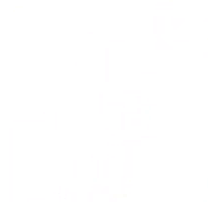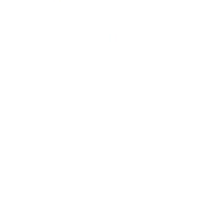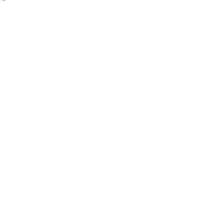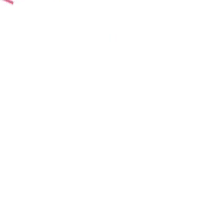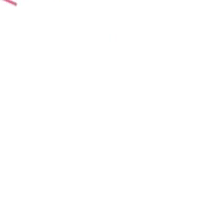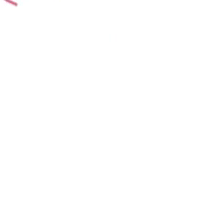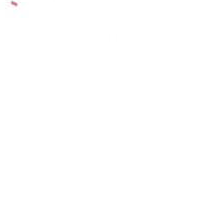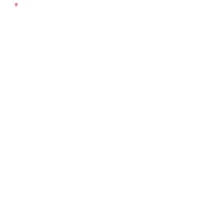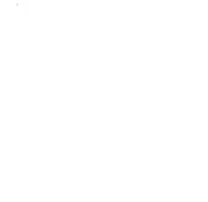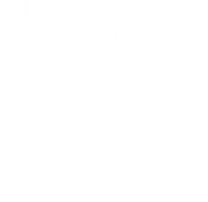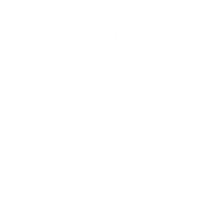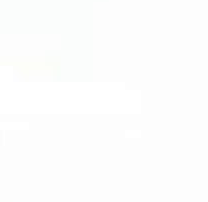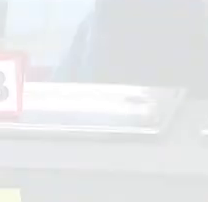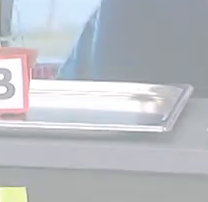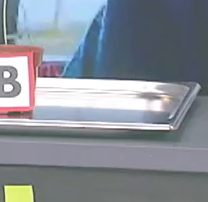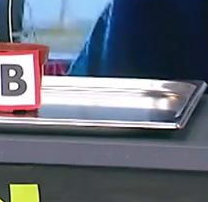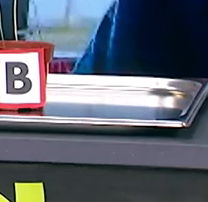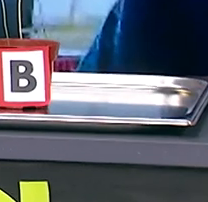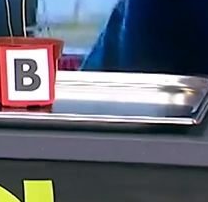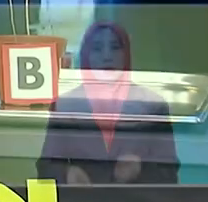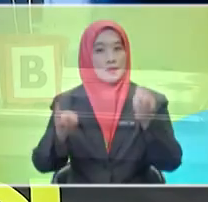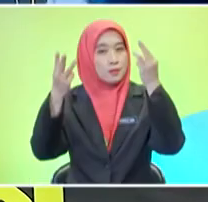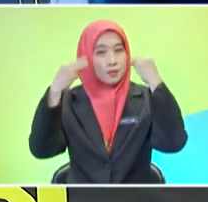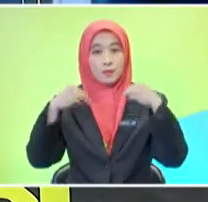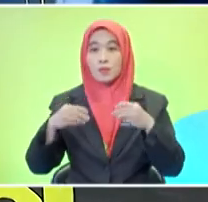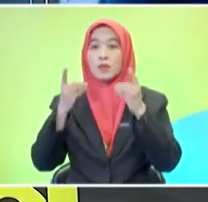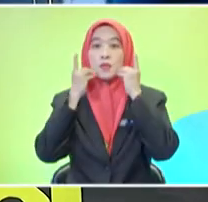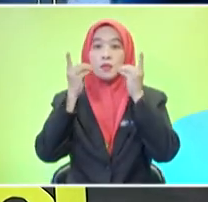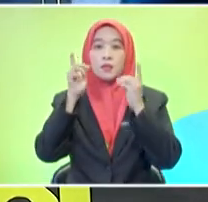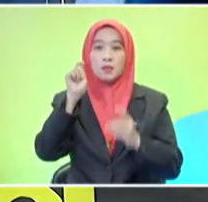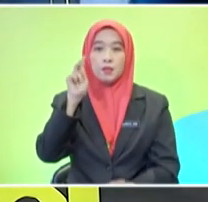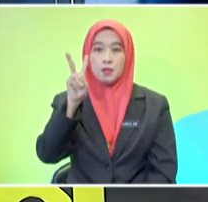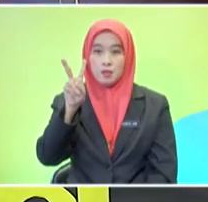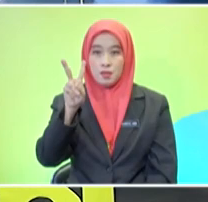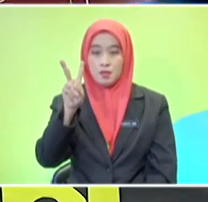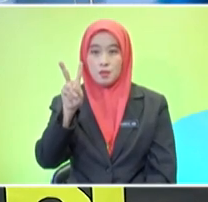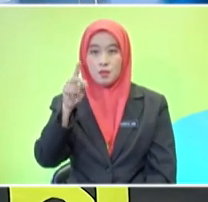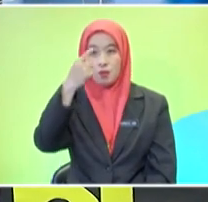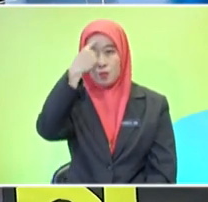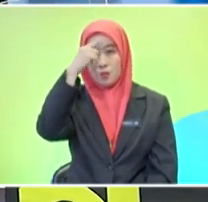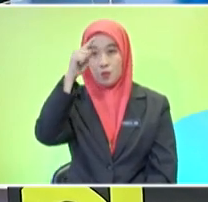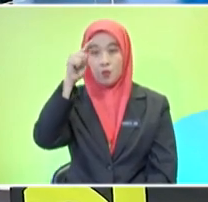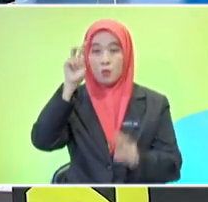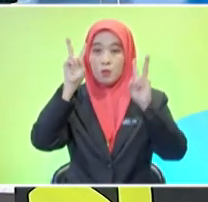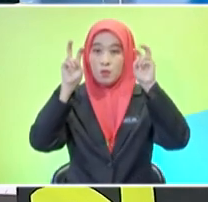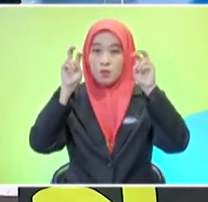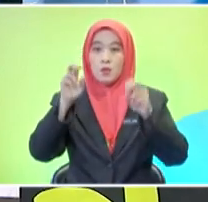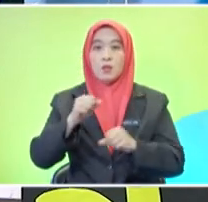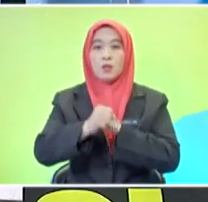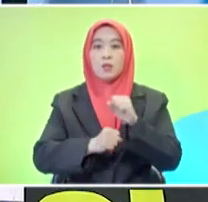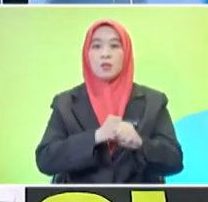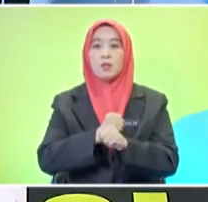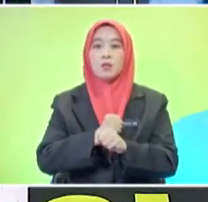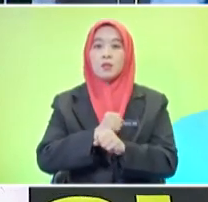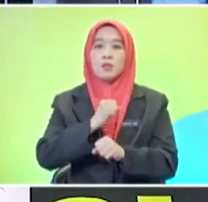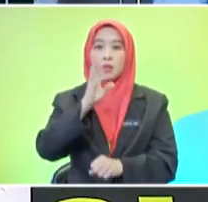DidikTV KPM. Welcome back to DidikTV KPM, and our slot today is Tahap 2 with